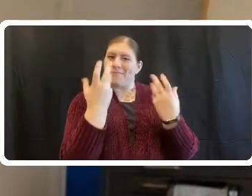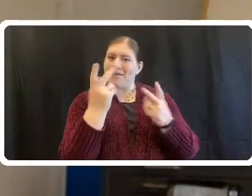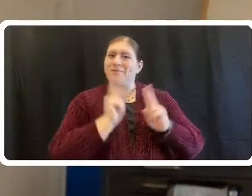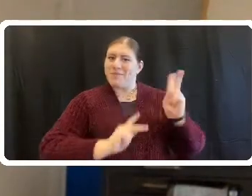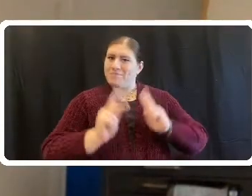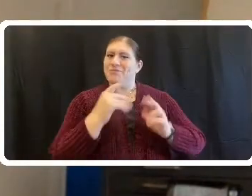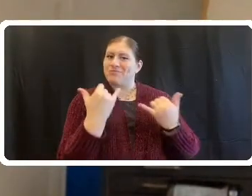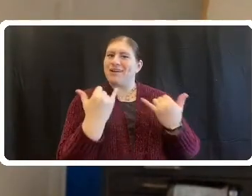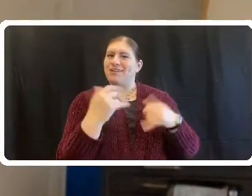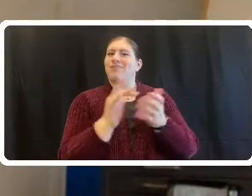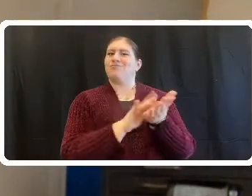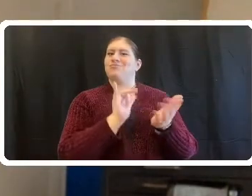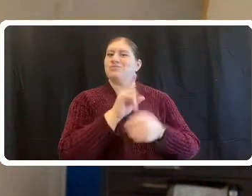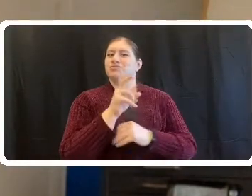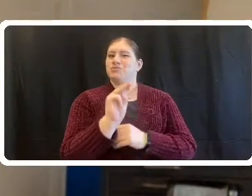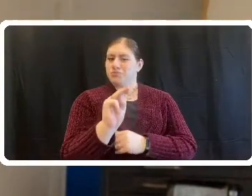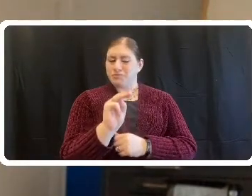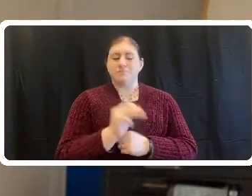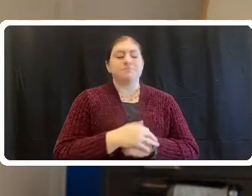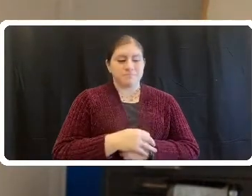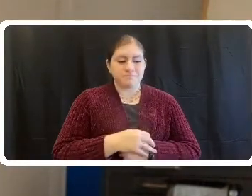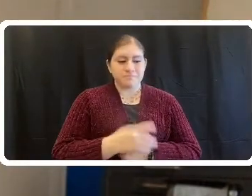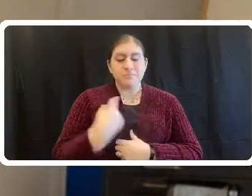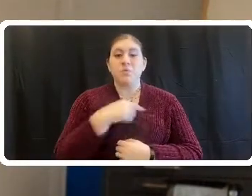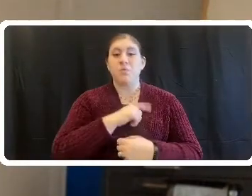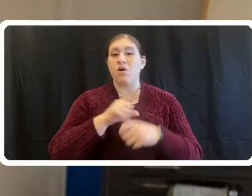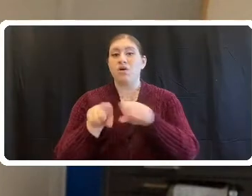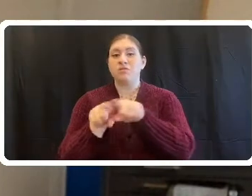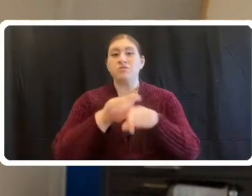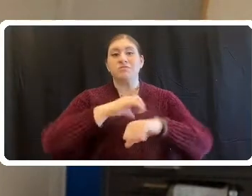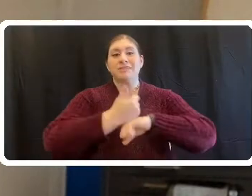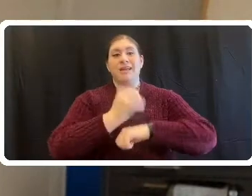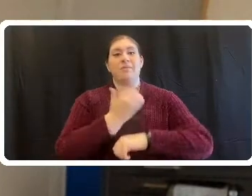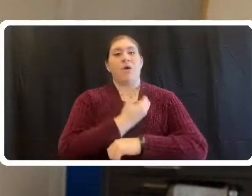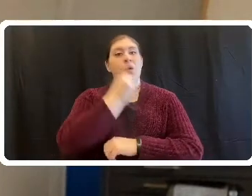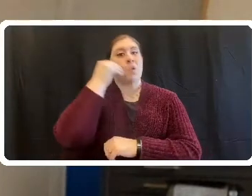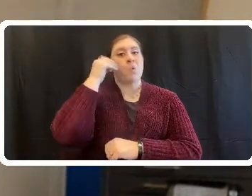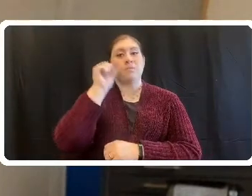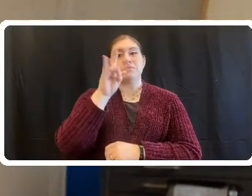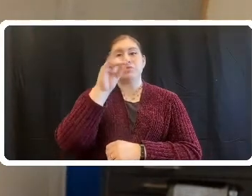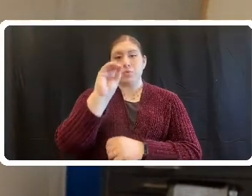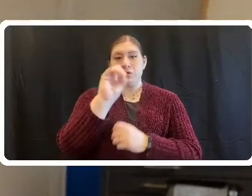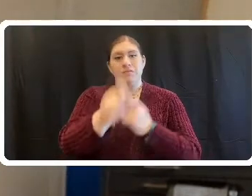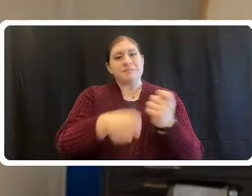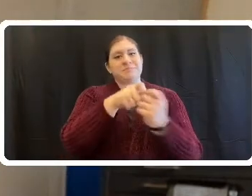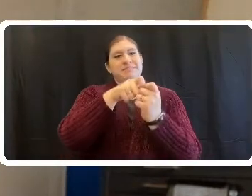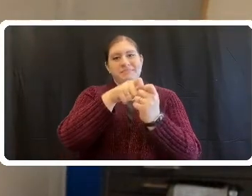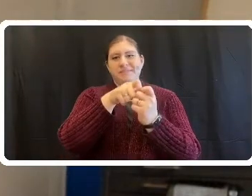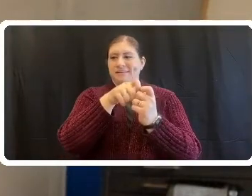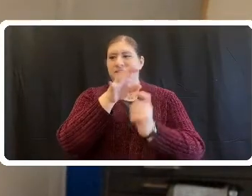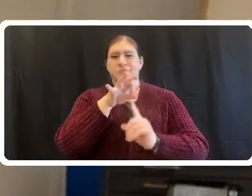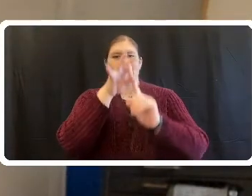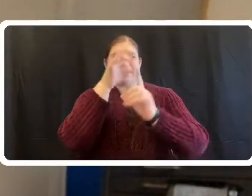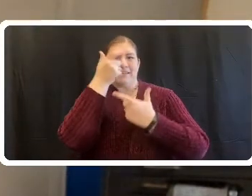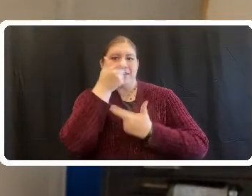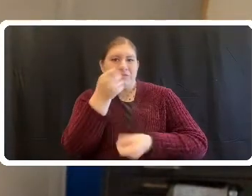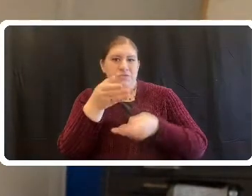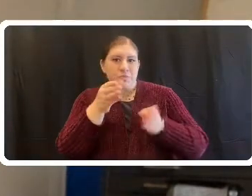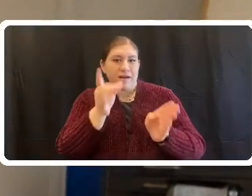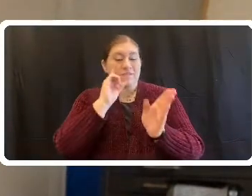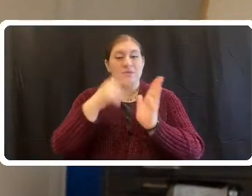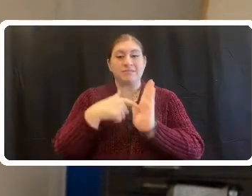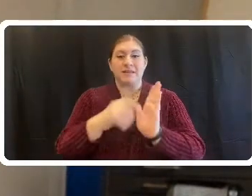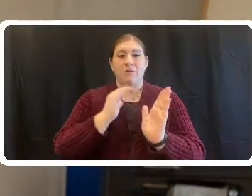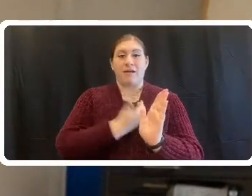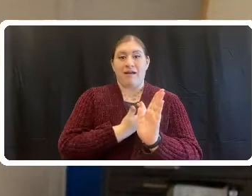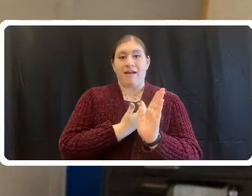people are right now. And we're also setting up our home studios in unique and interesting ways. For example,